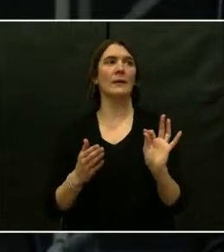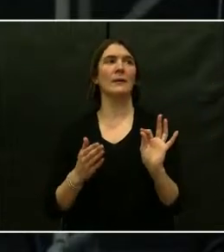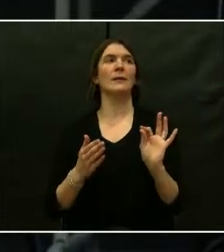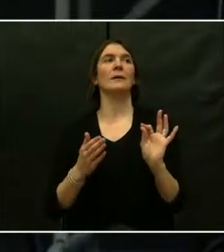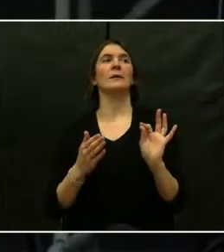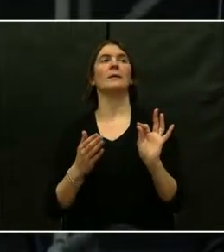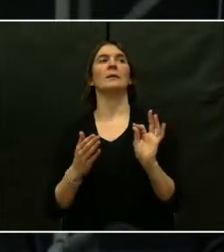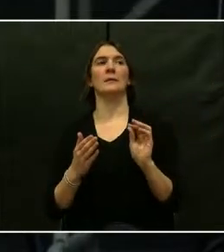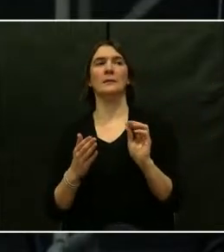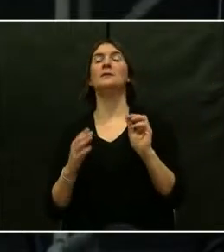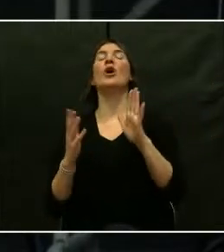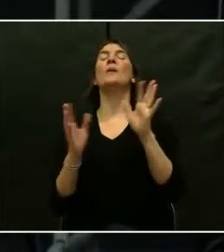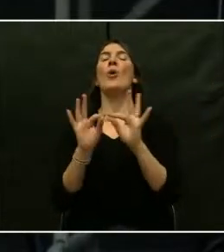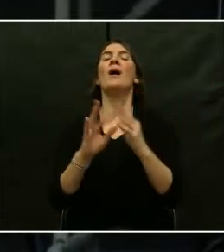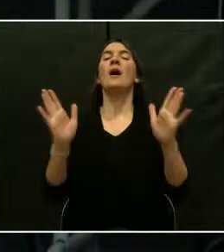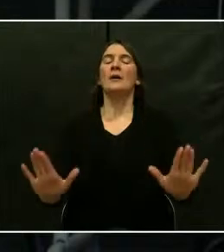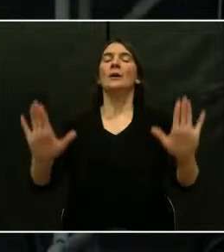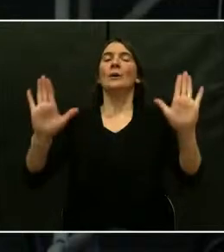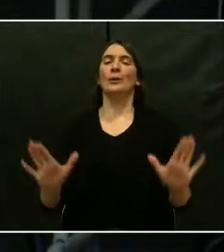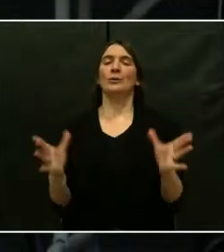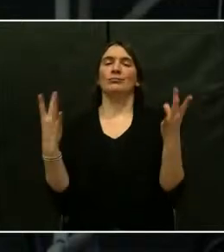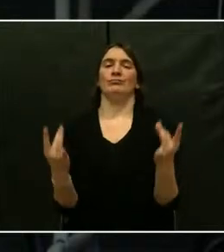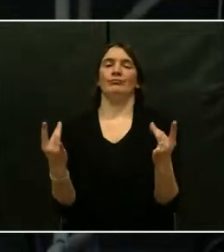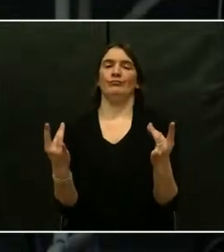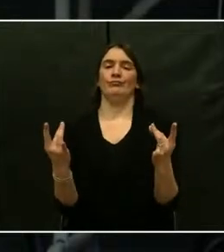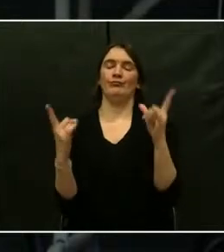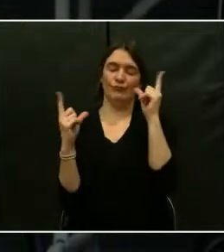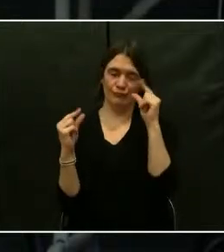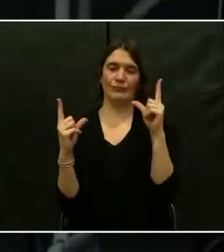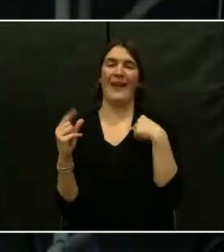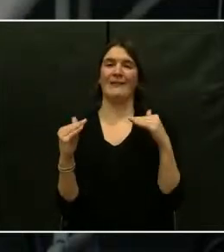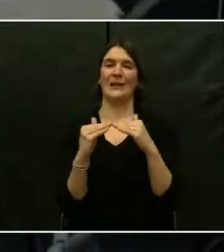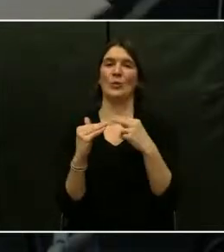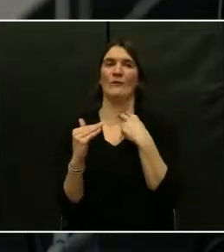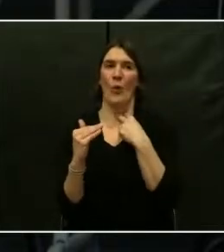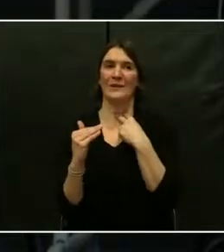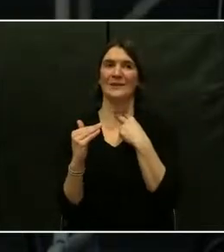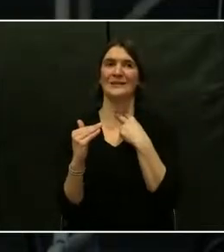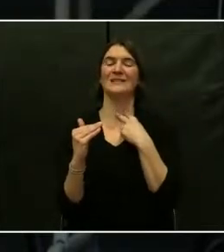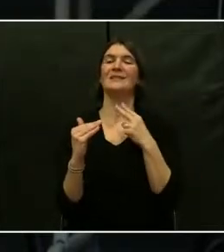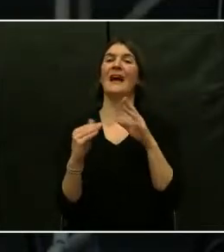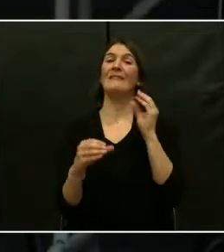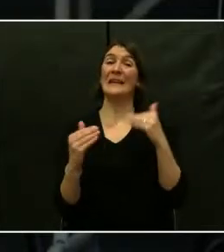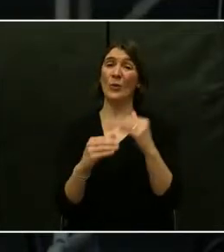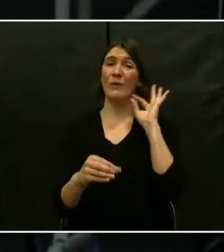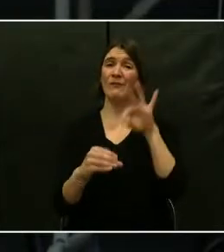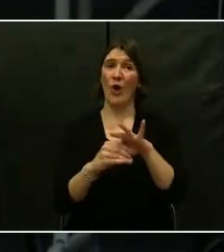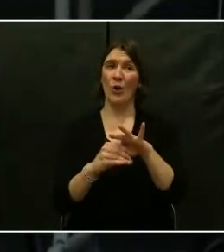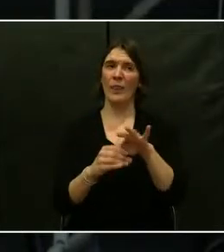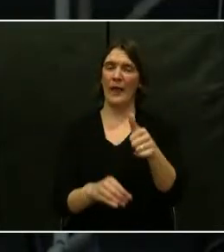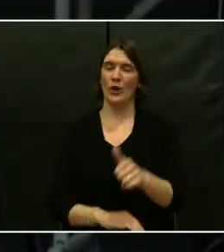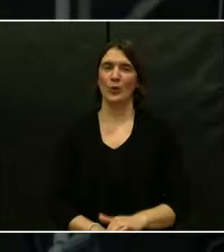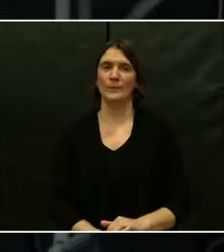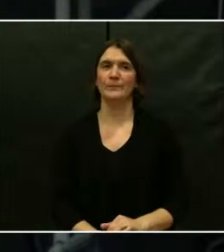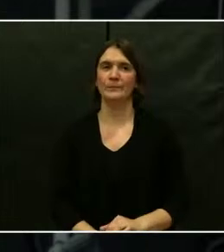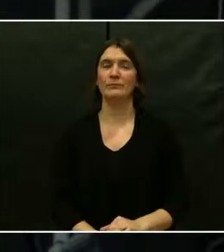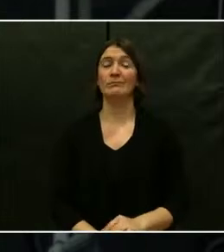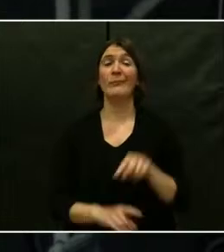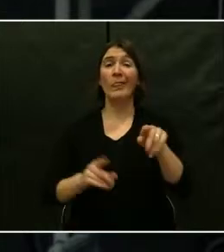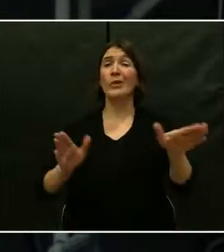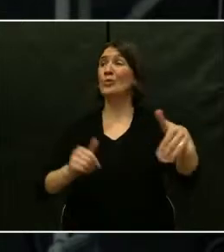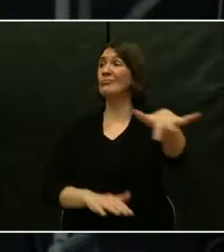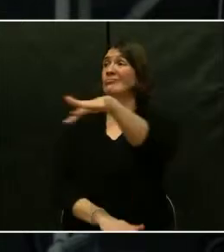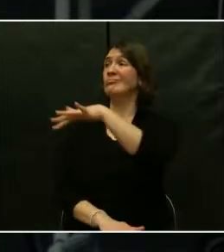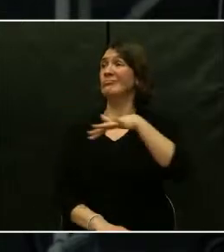ourselves that we all have an equal voice that we all have an equal vote here in this